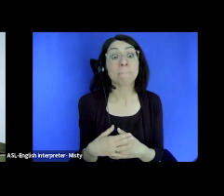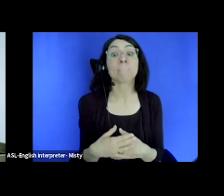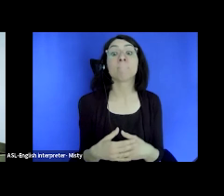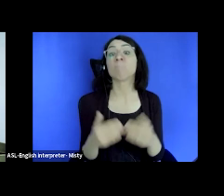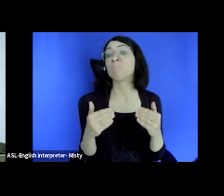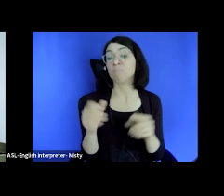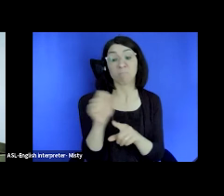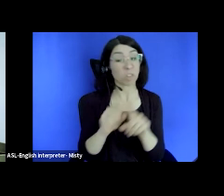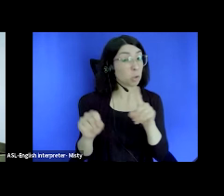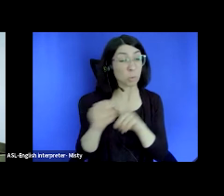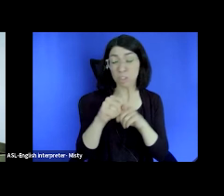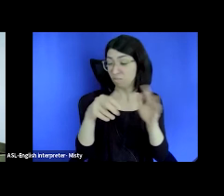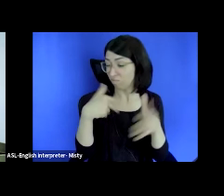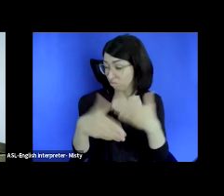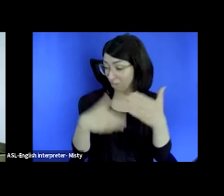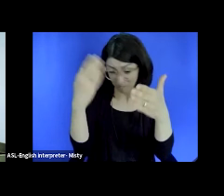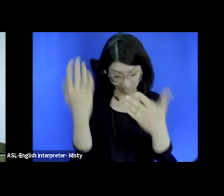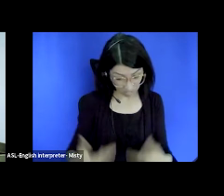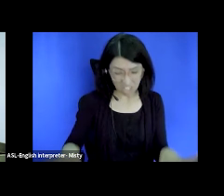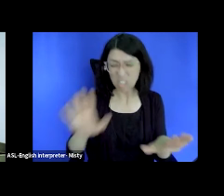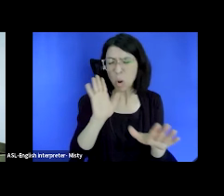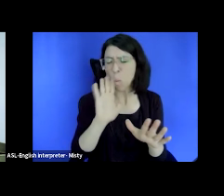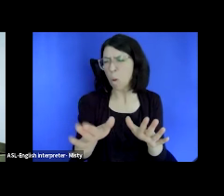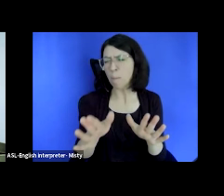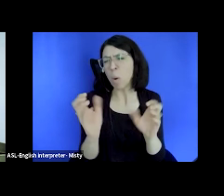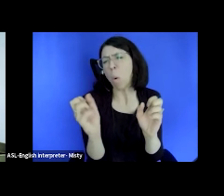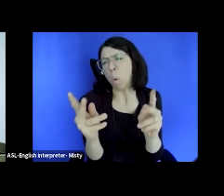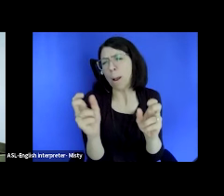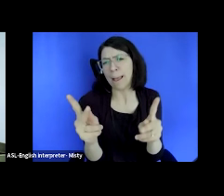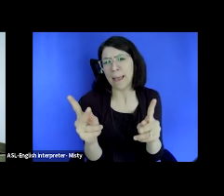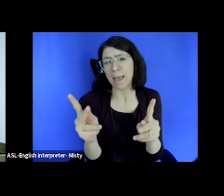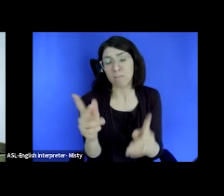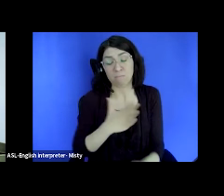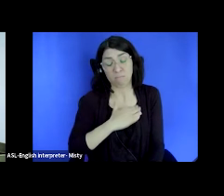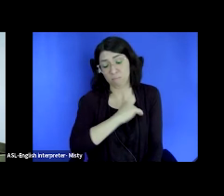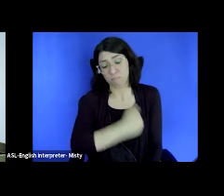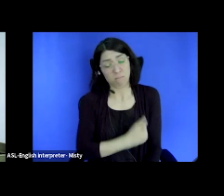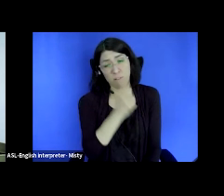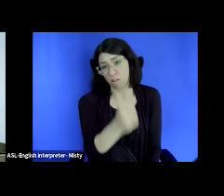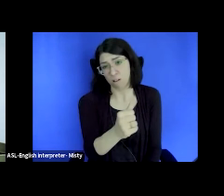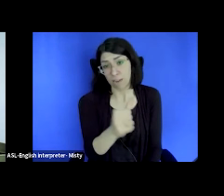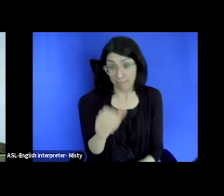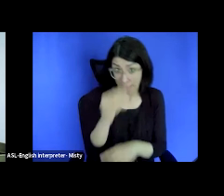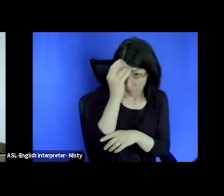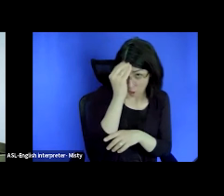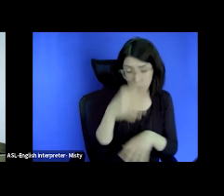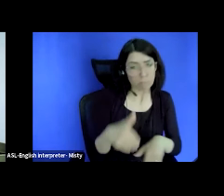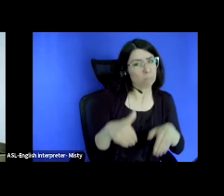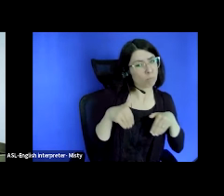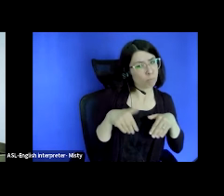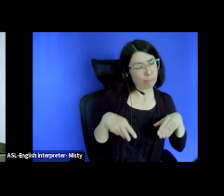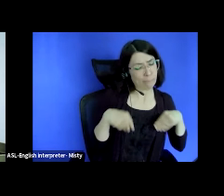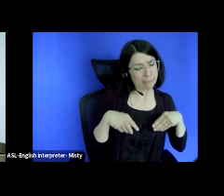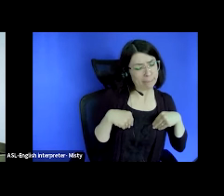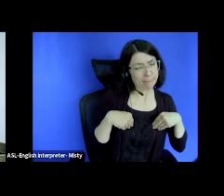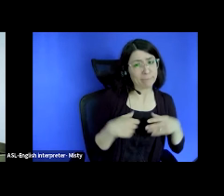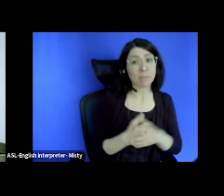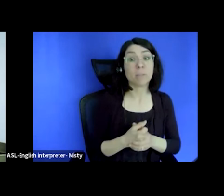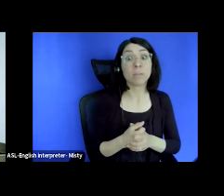fault. Okay. So that's a very unassertive thought and very passive thought. People should keep their feelings to